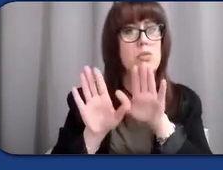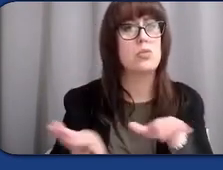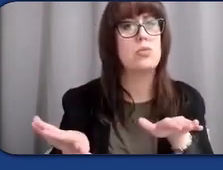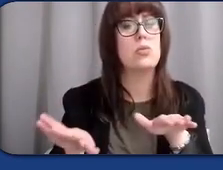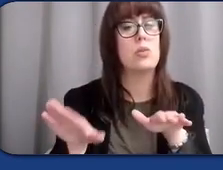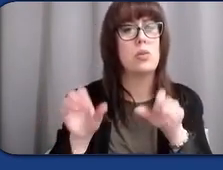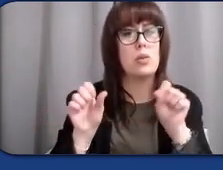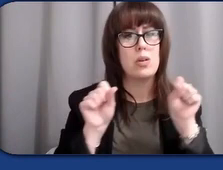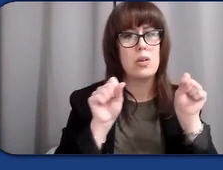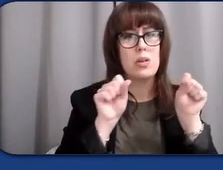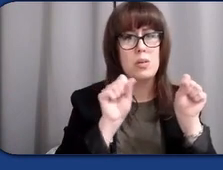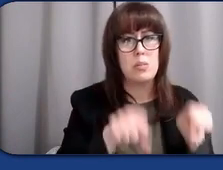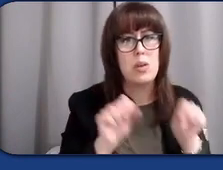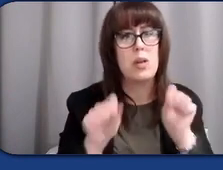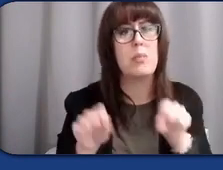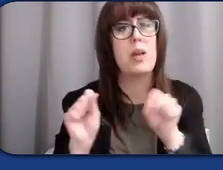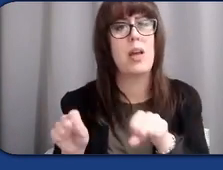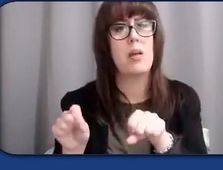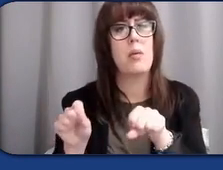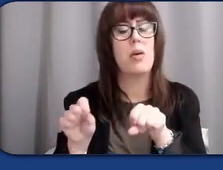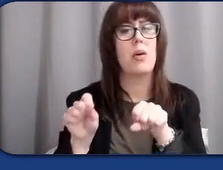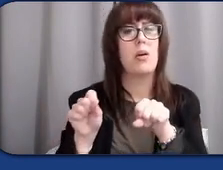will denounce all the forms of